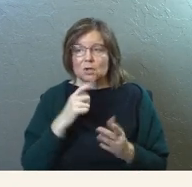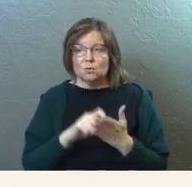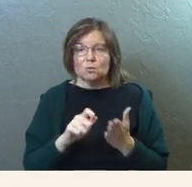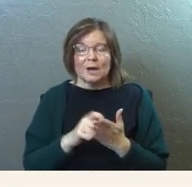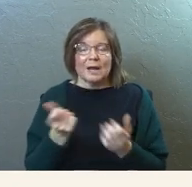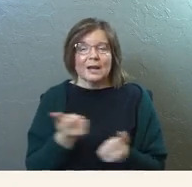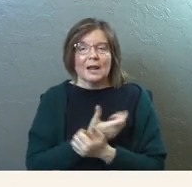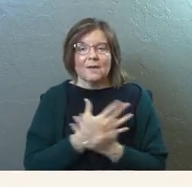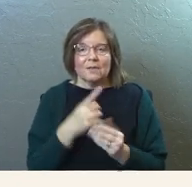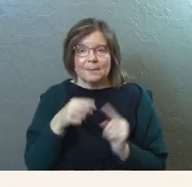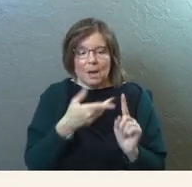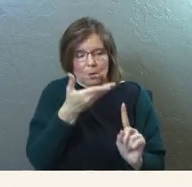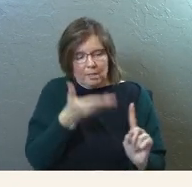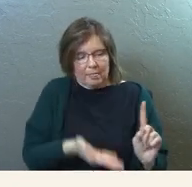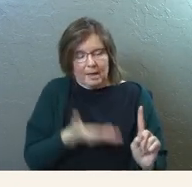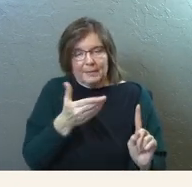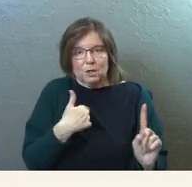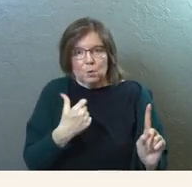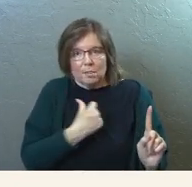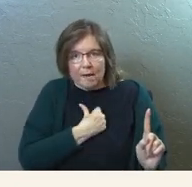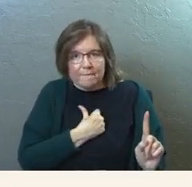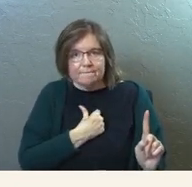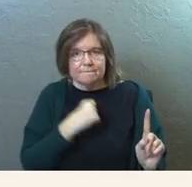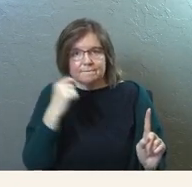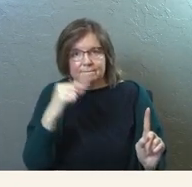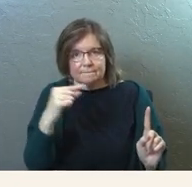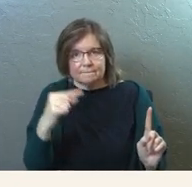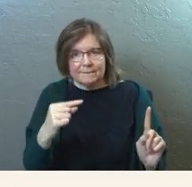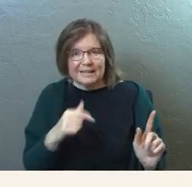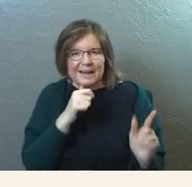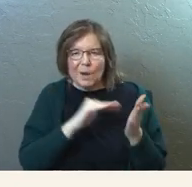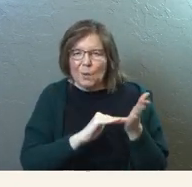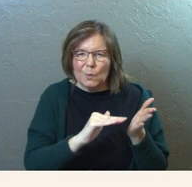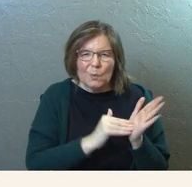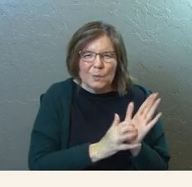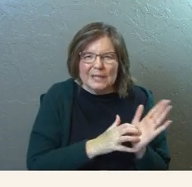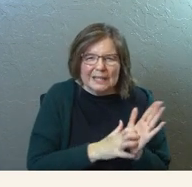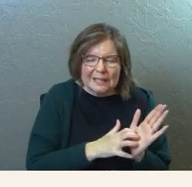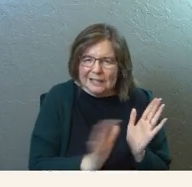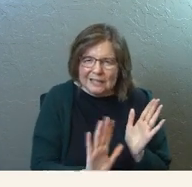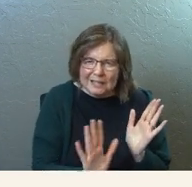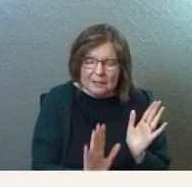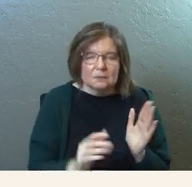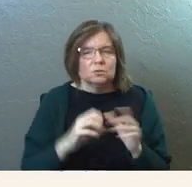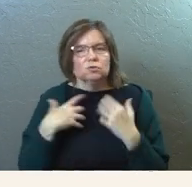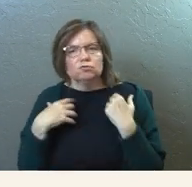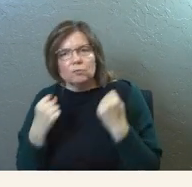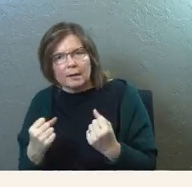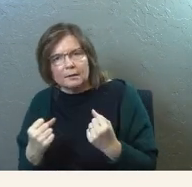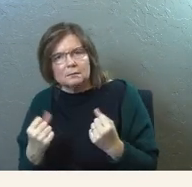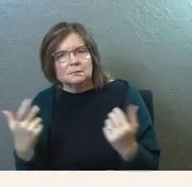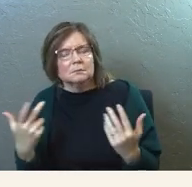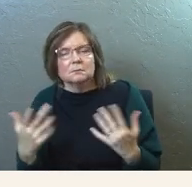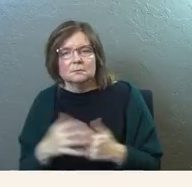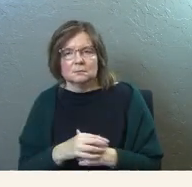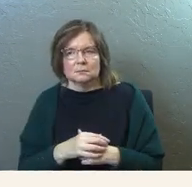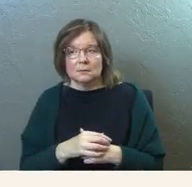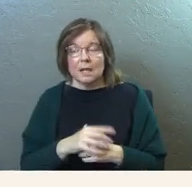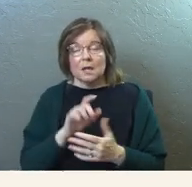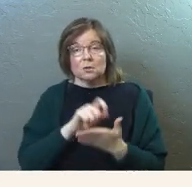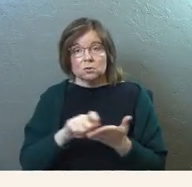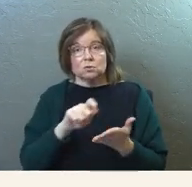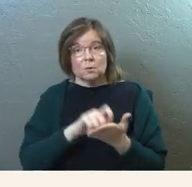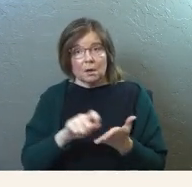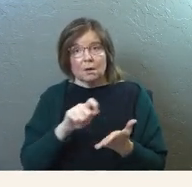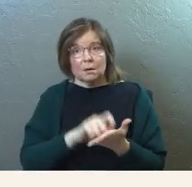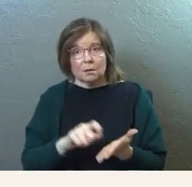start writing everything about them that you love. And it's not their weaknesses, it's just their strengths. And as you